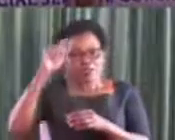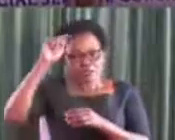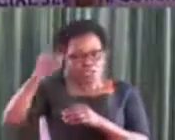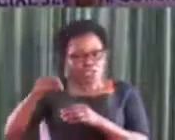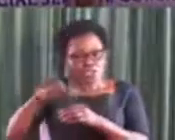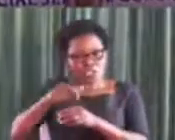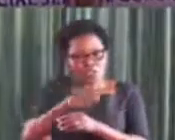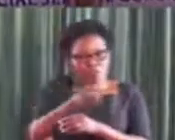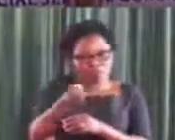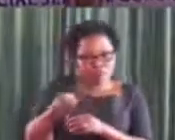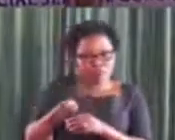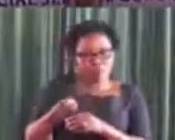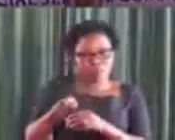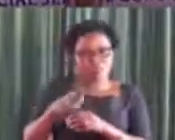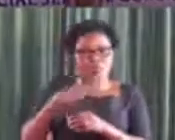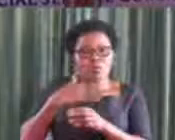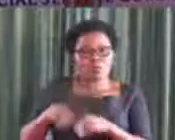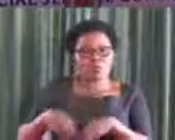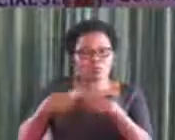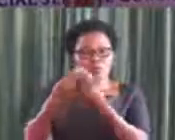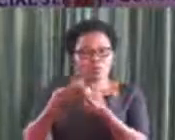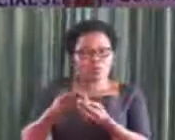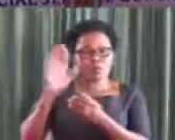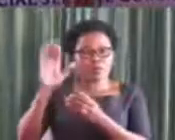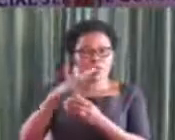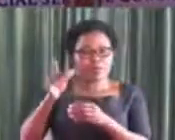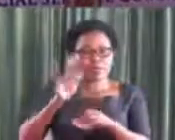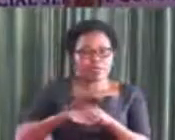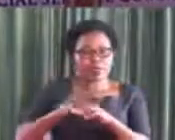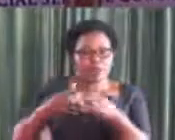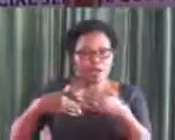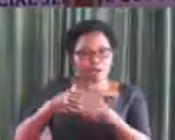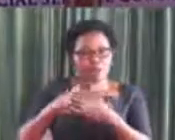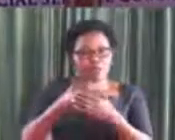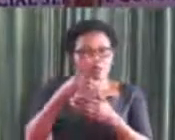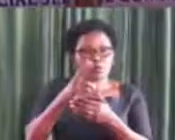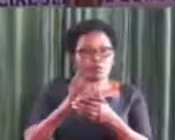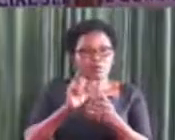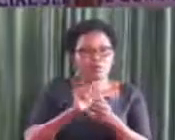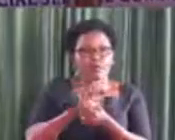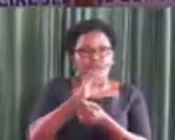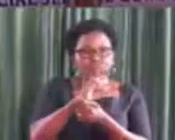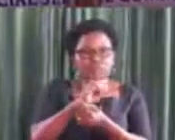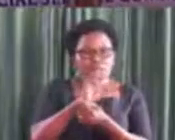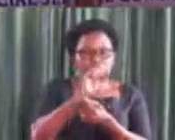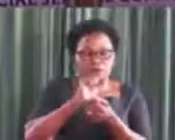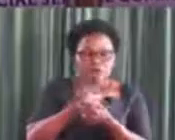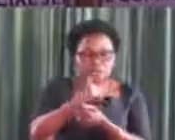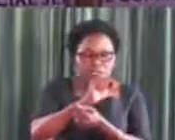giving Parliament time up to the 2015 to achieve that.